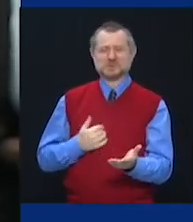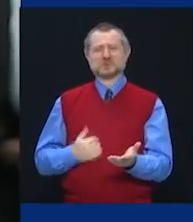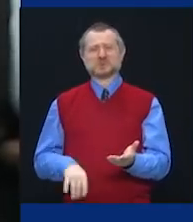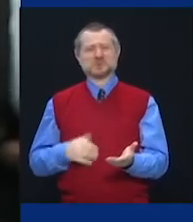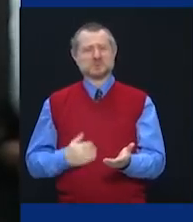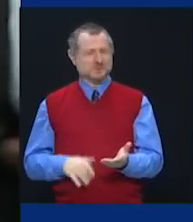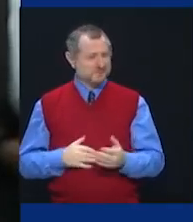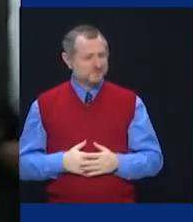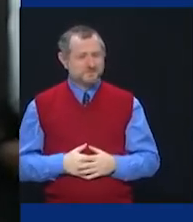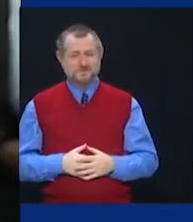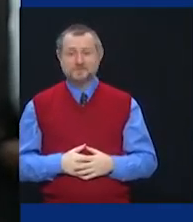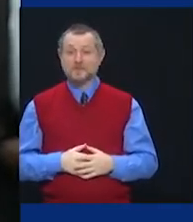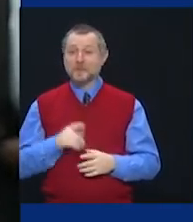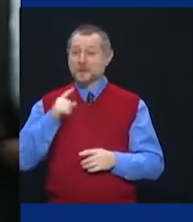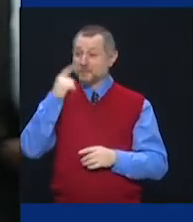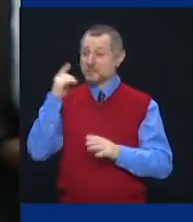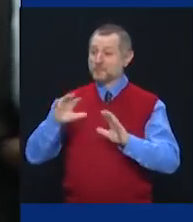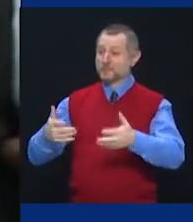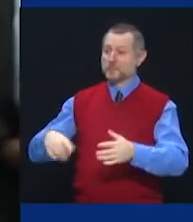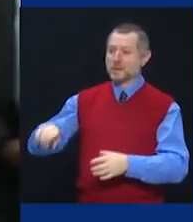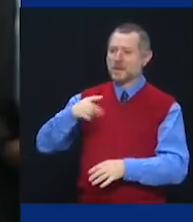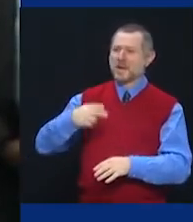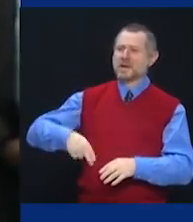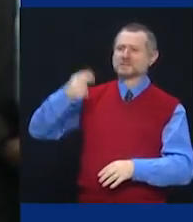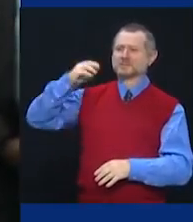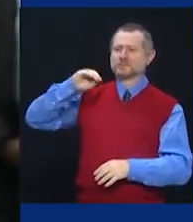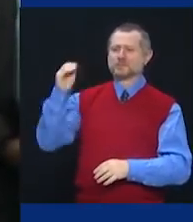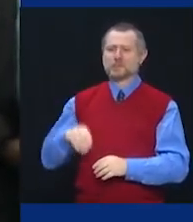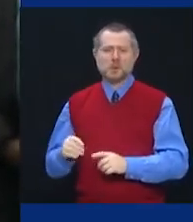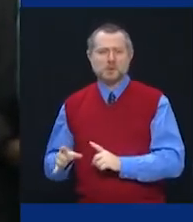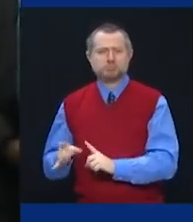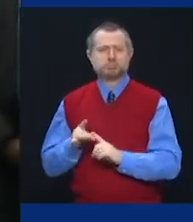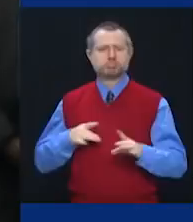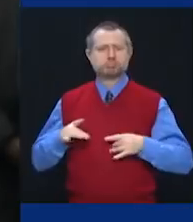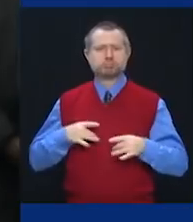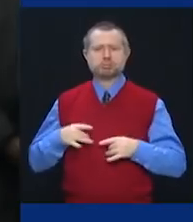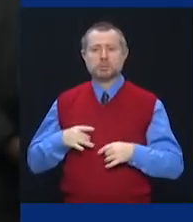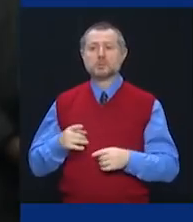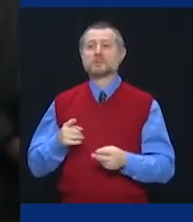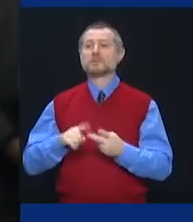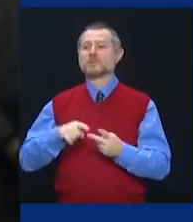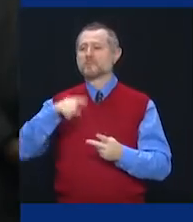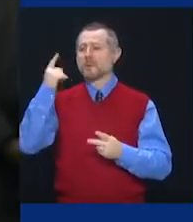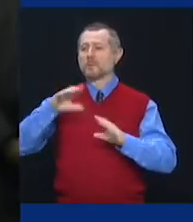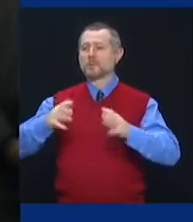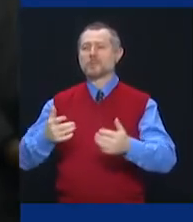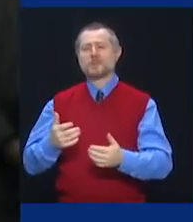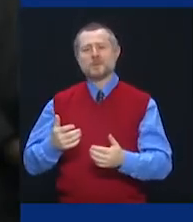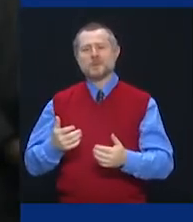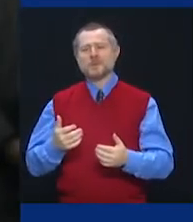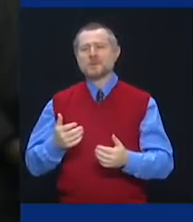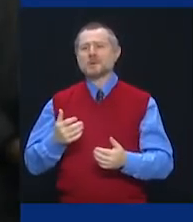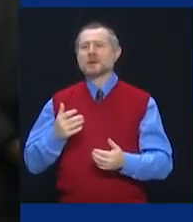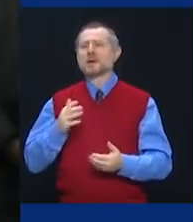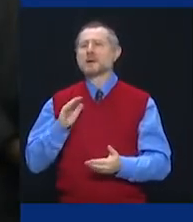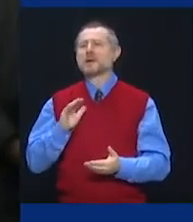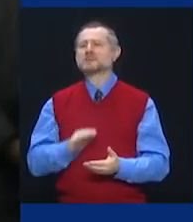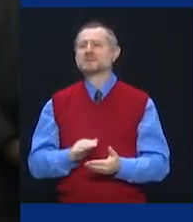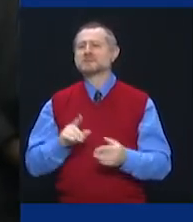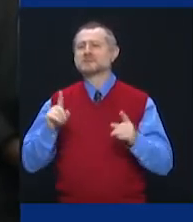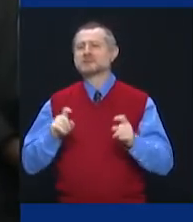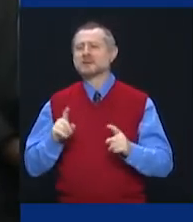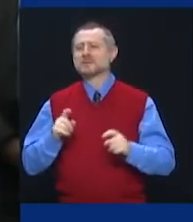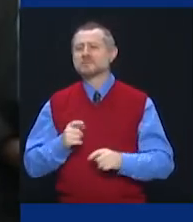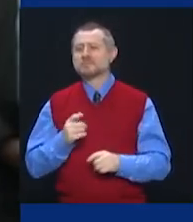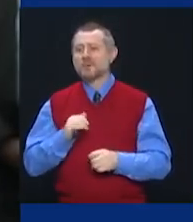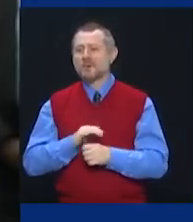Black population had a higher infection rate. Black population had fewer COVID tests